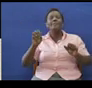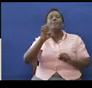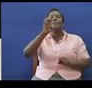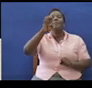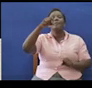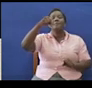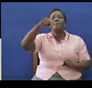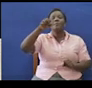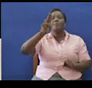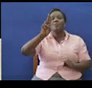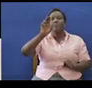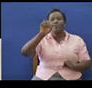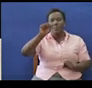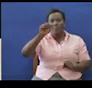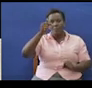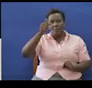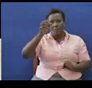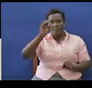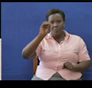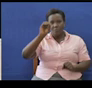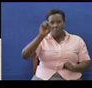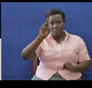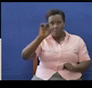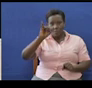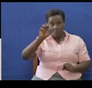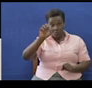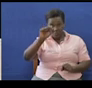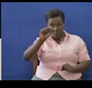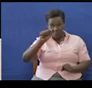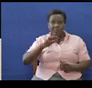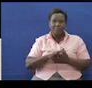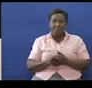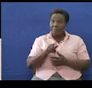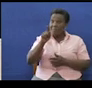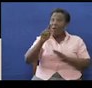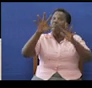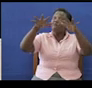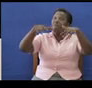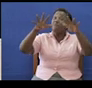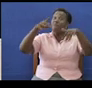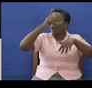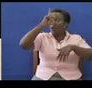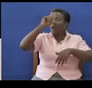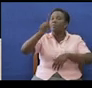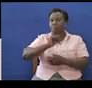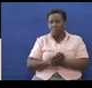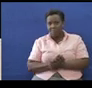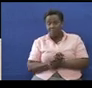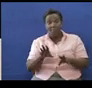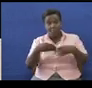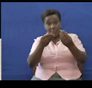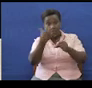area that is covered by the equatorial region, that area is covered with dense vegetation and have